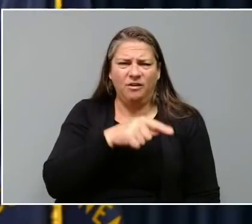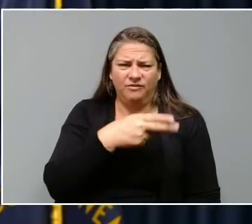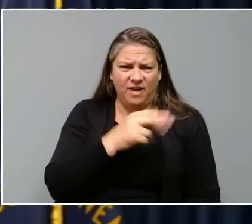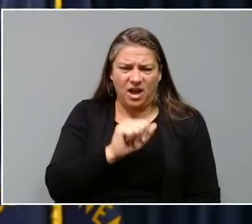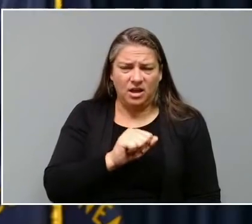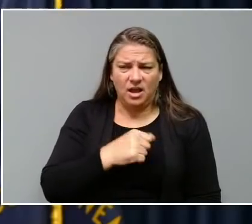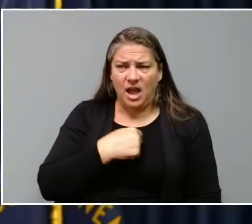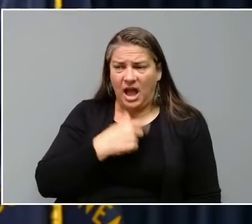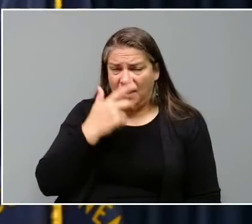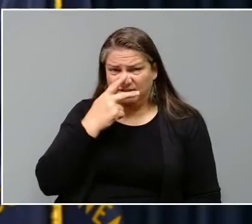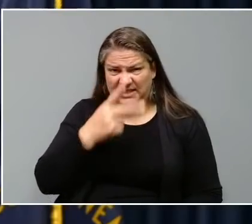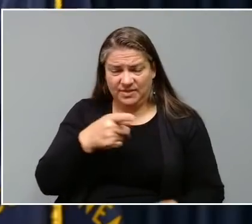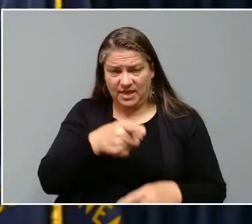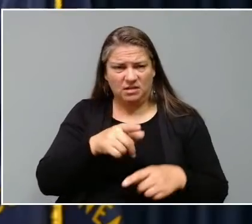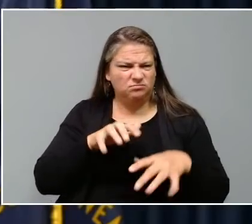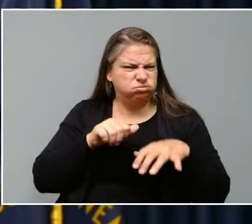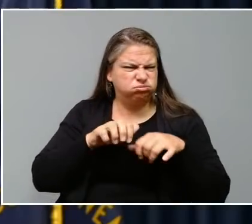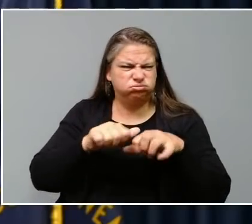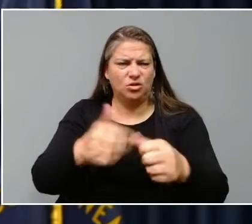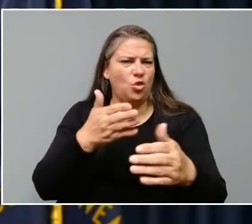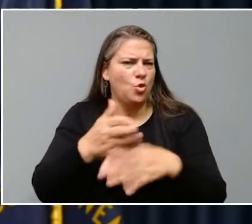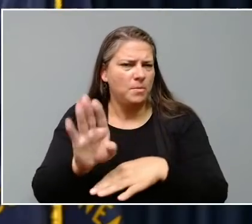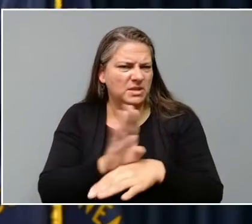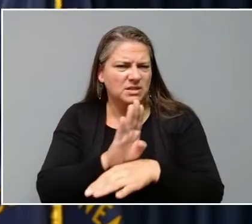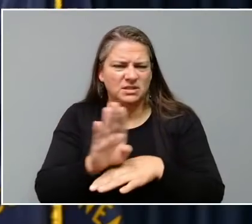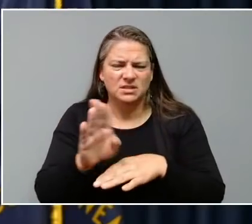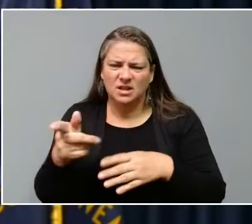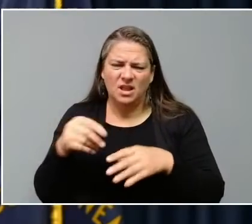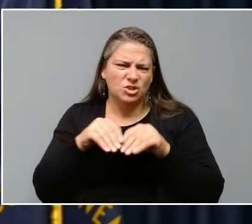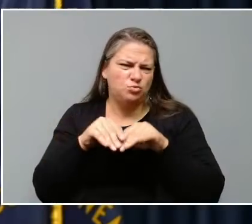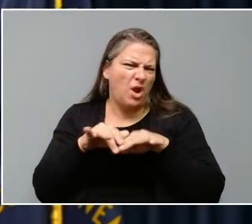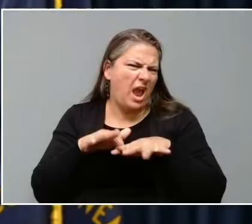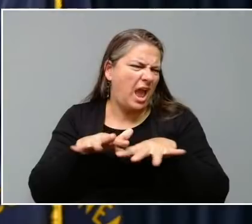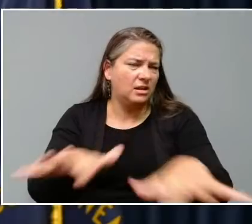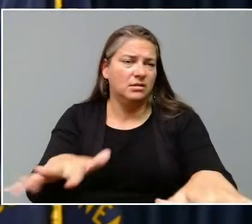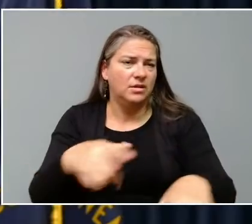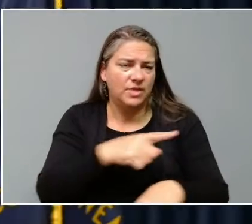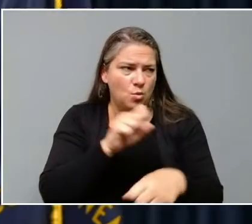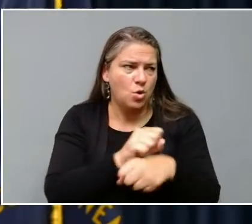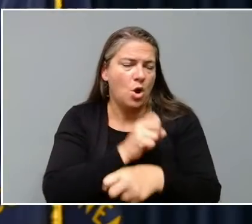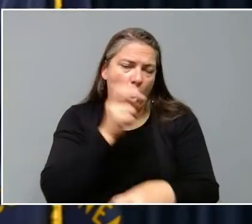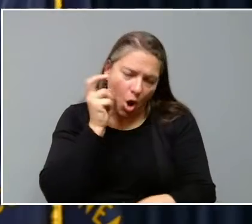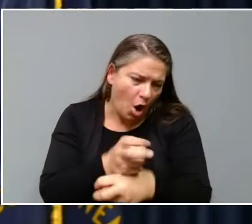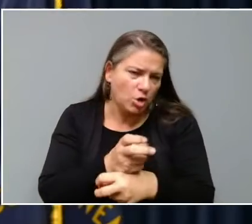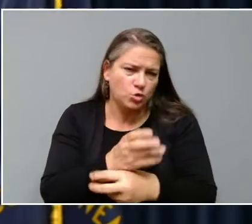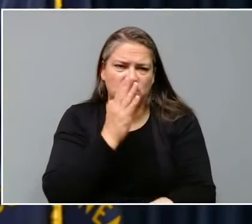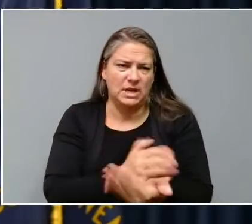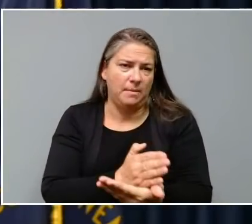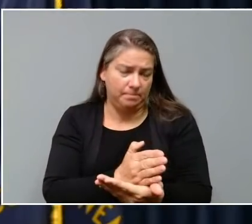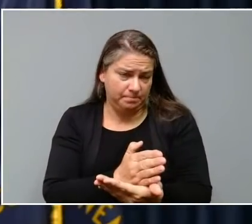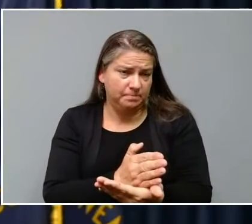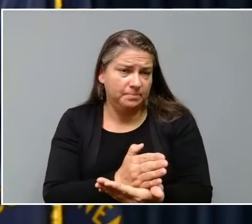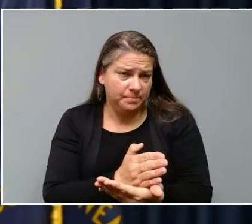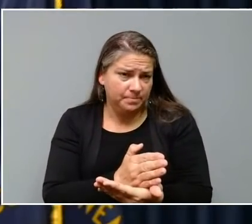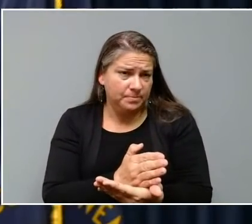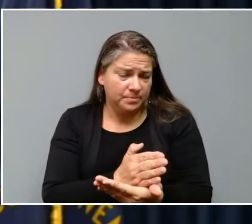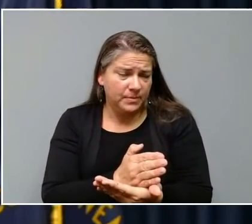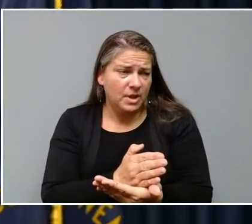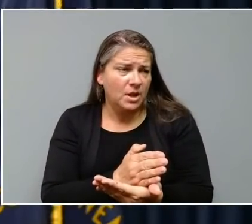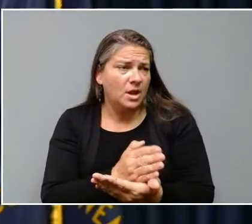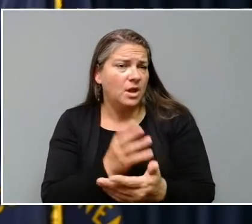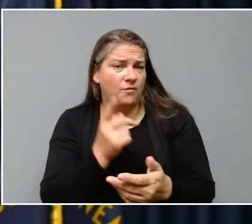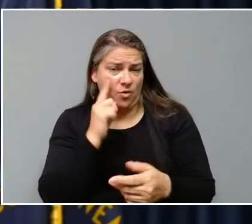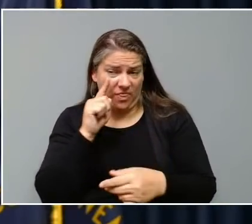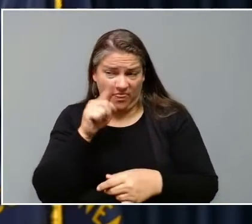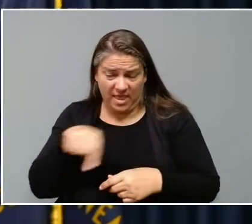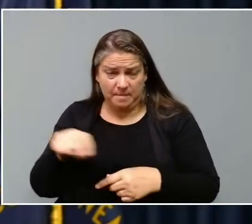some of their facilities, and they worked hard to stop it. For them, the productivity and the